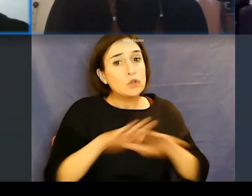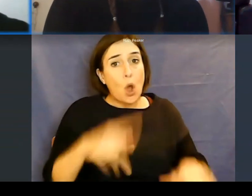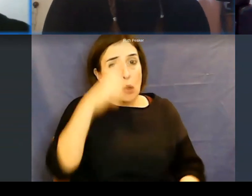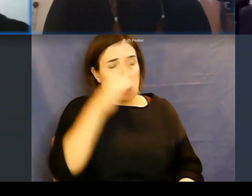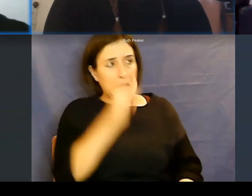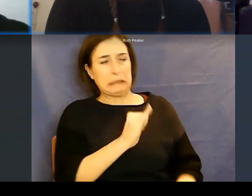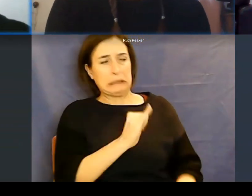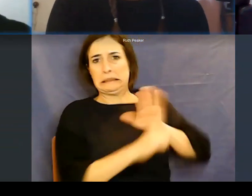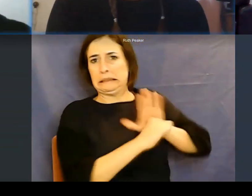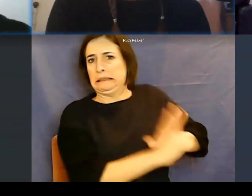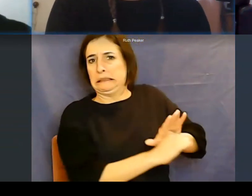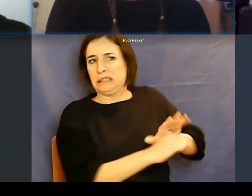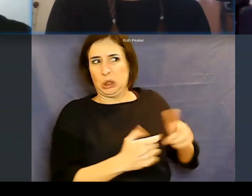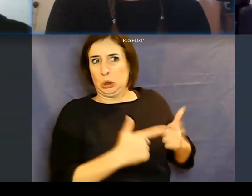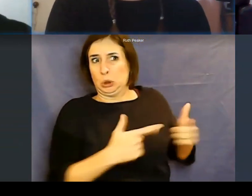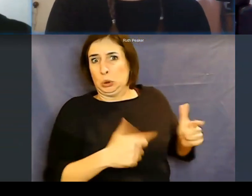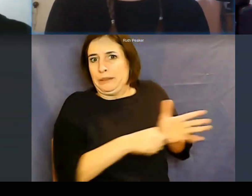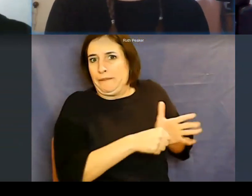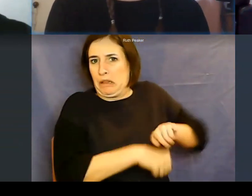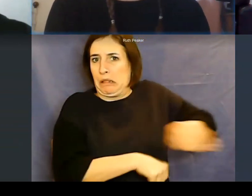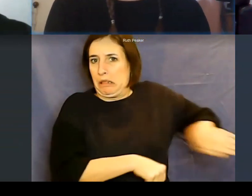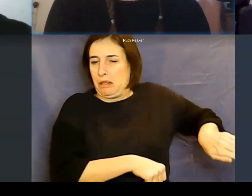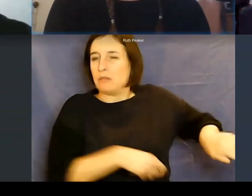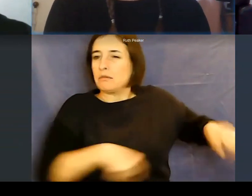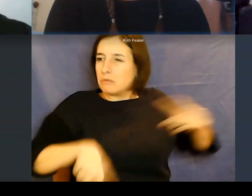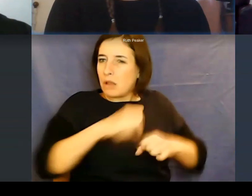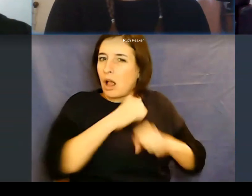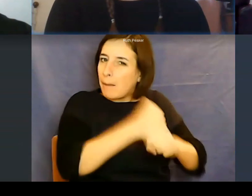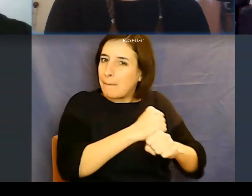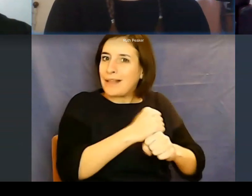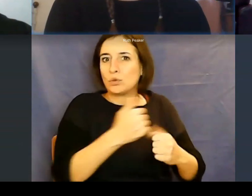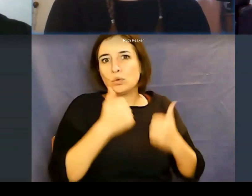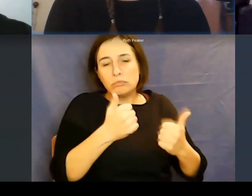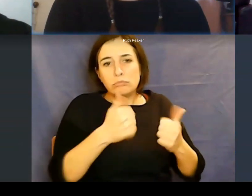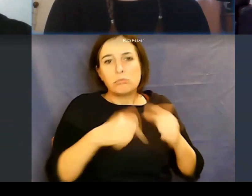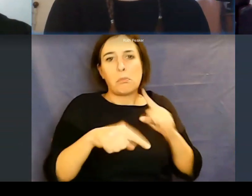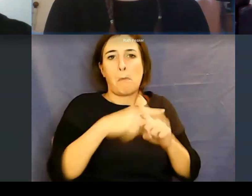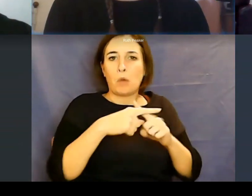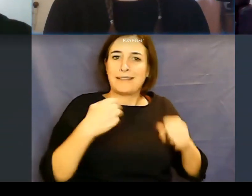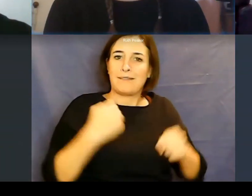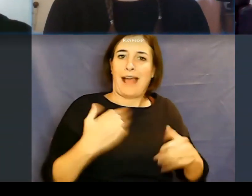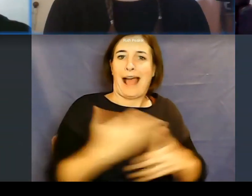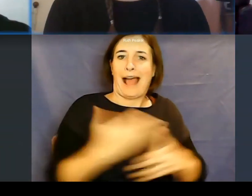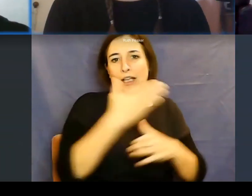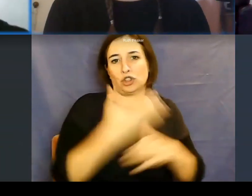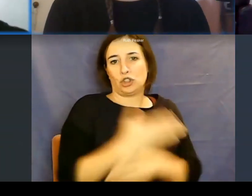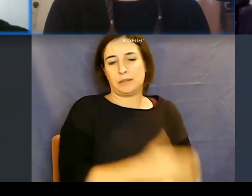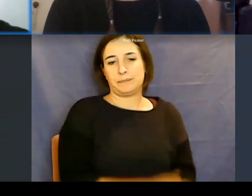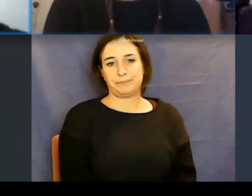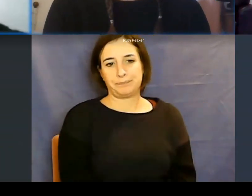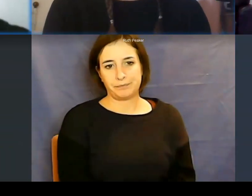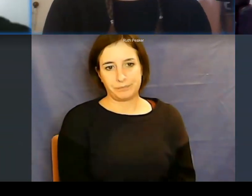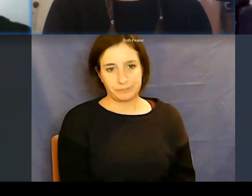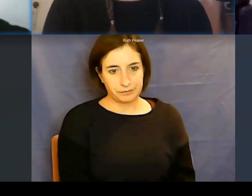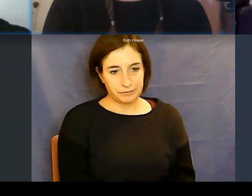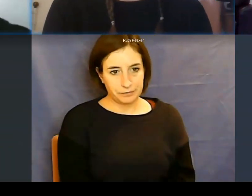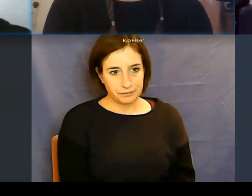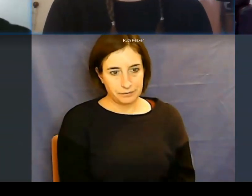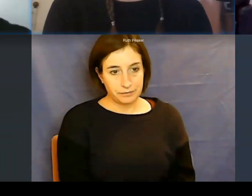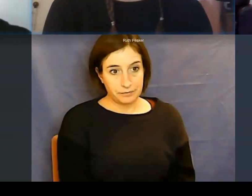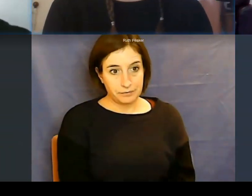action. What a brilliant piece of advice that is. I think in corporate speak, they call it grasping the net, isn't it? Doing the difficult